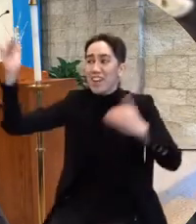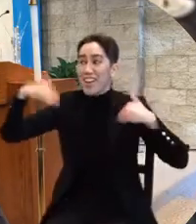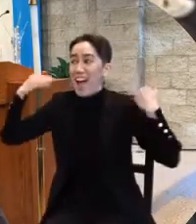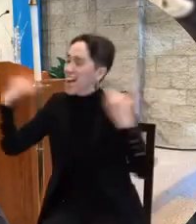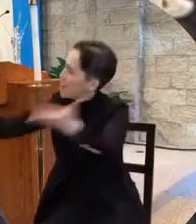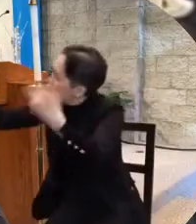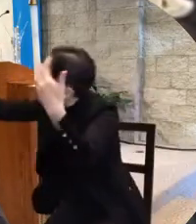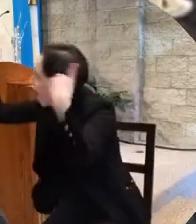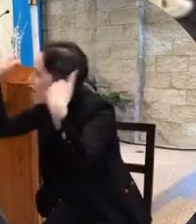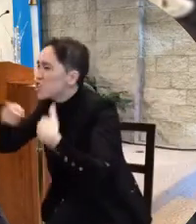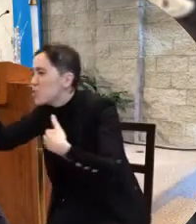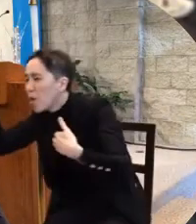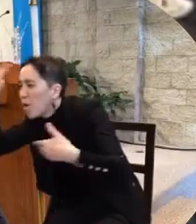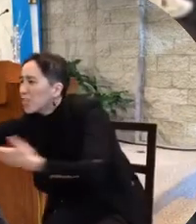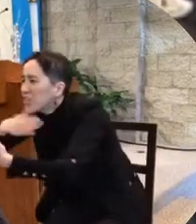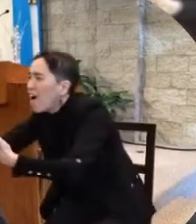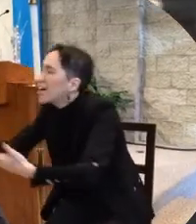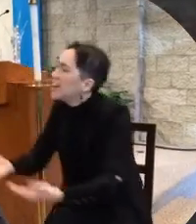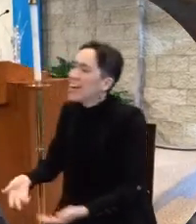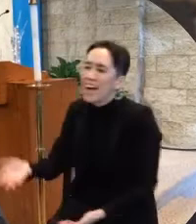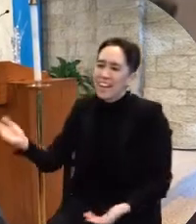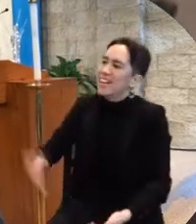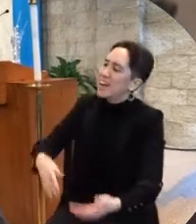Oh, y'all got it. Let me hear you say.